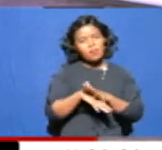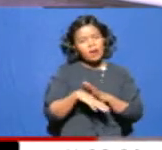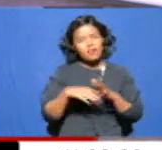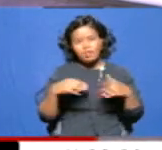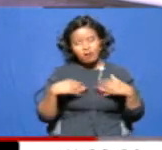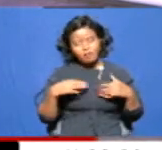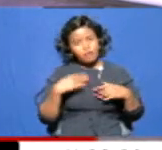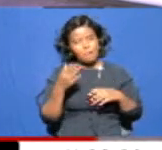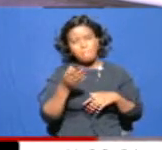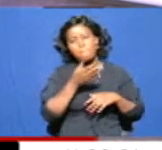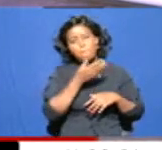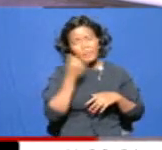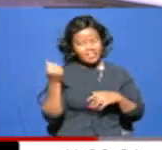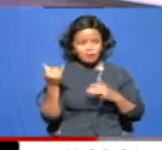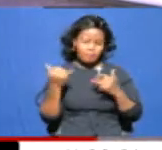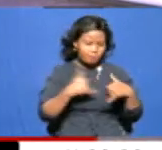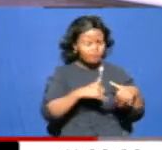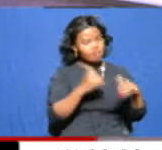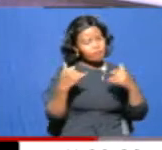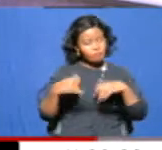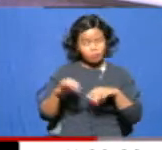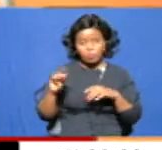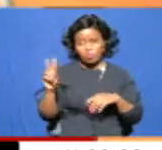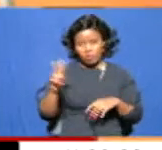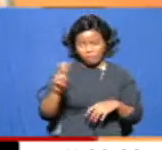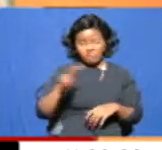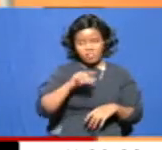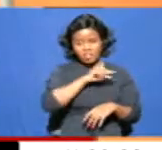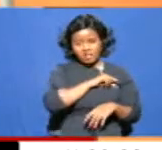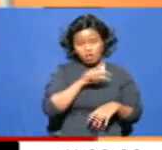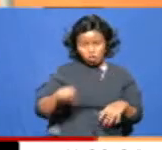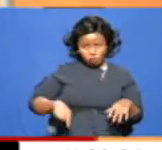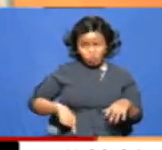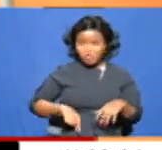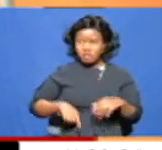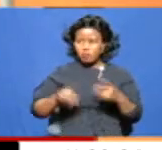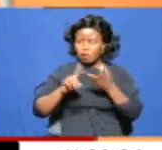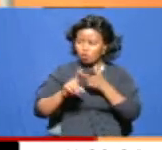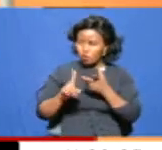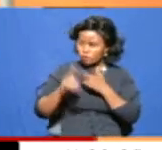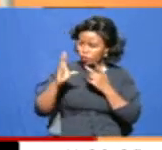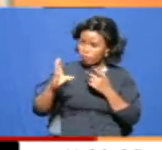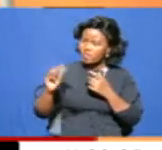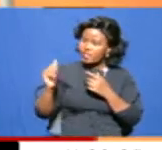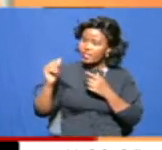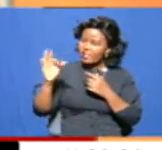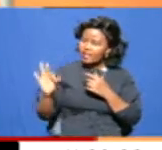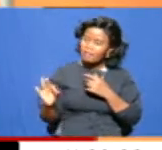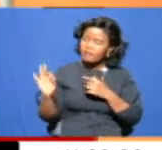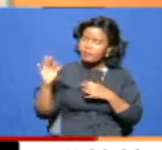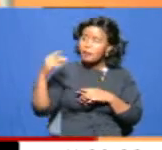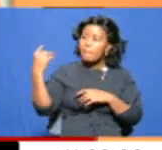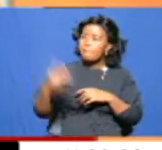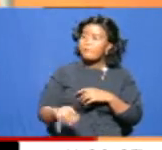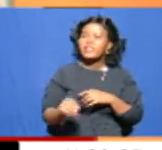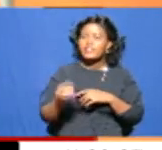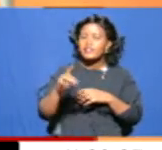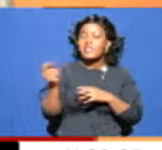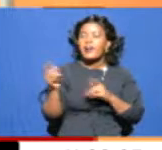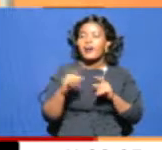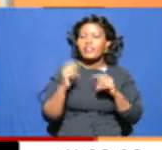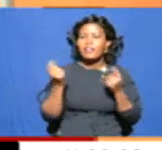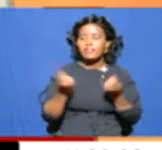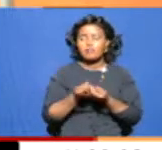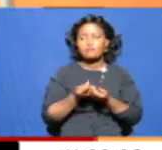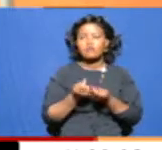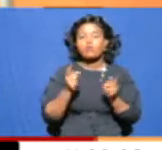you're being honest. Vihiga Queens played its first match in the CAF Women's Champions League, beating Mamelodi Sundowns. I think we can talk about